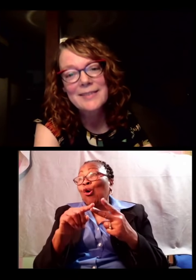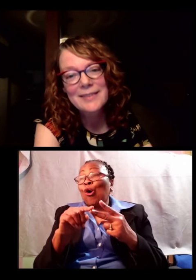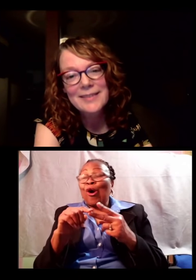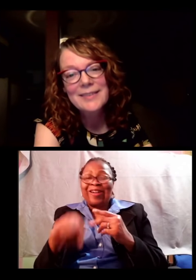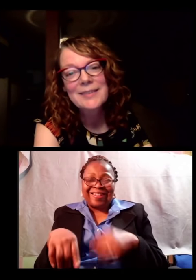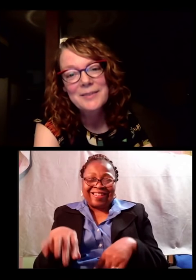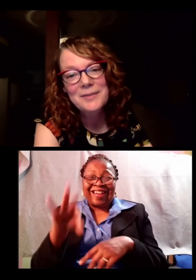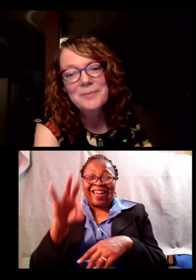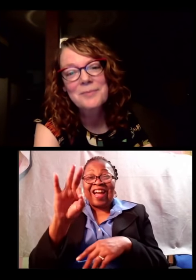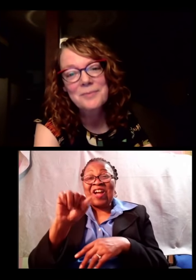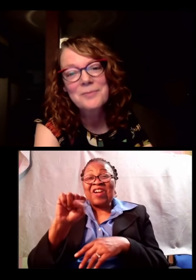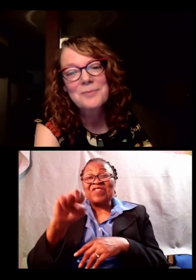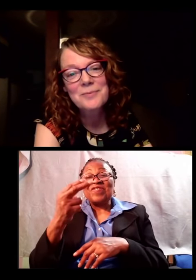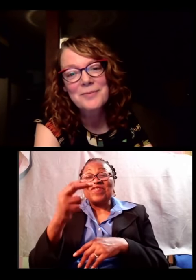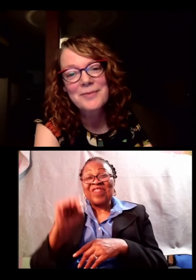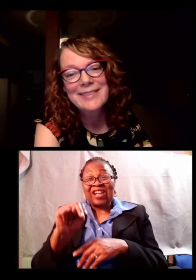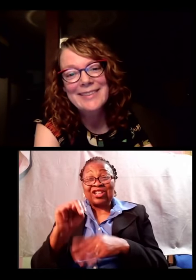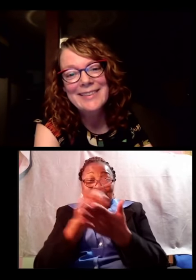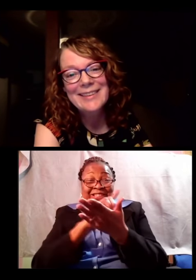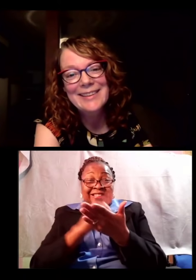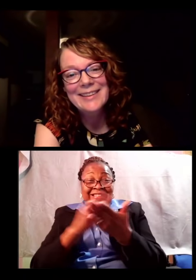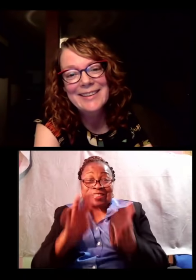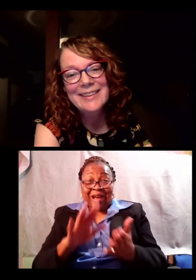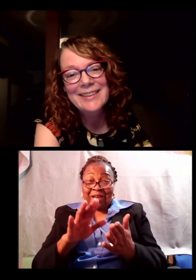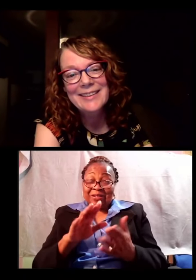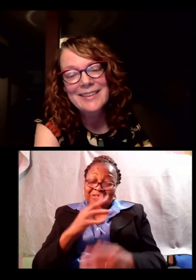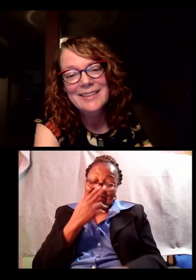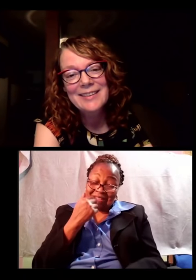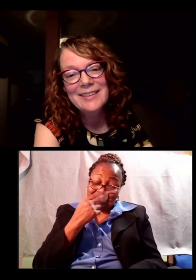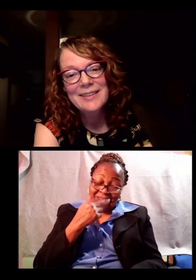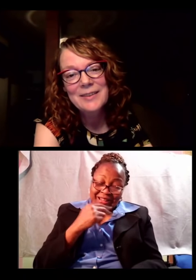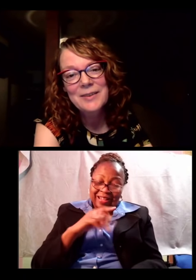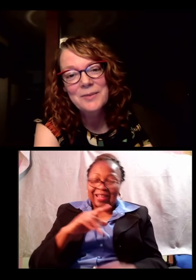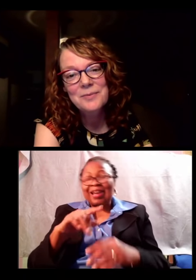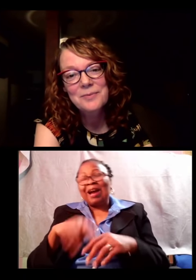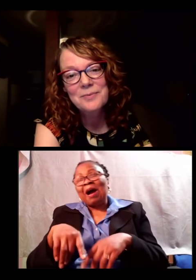not. It's pretty funny. I was going to be,